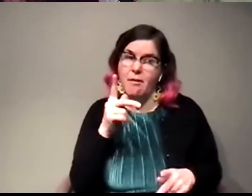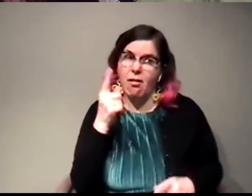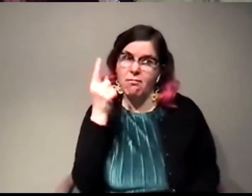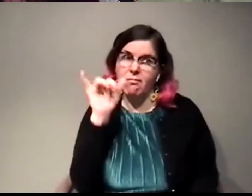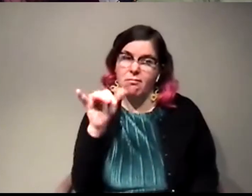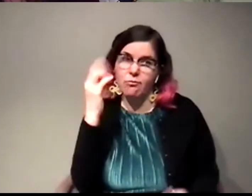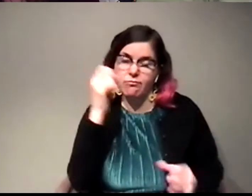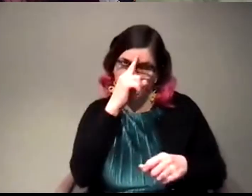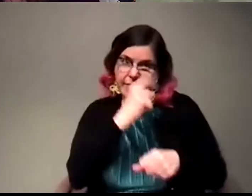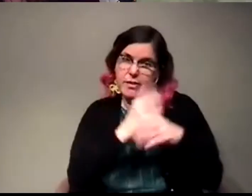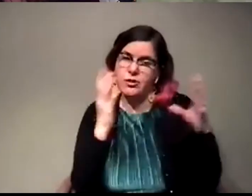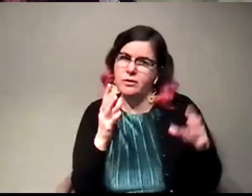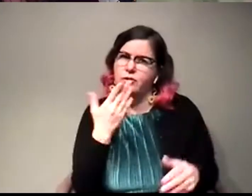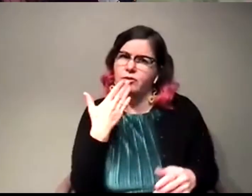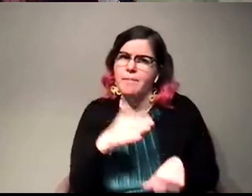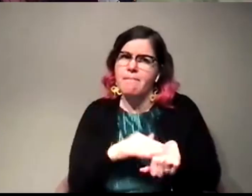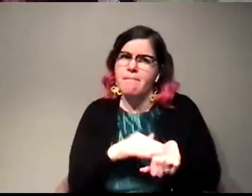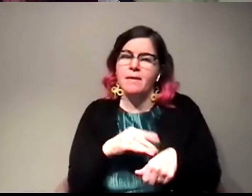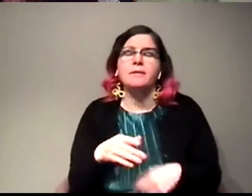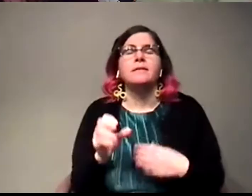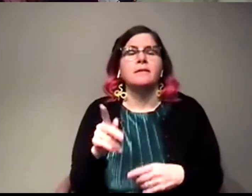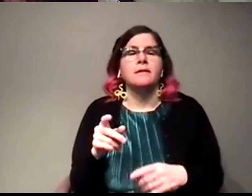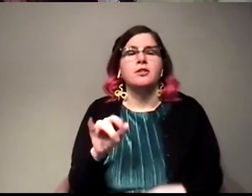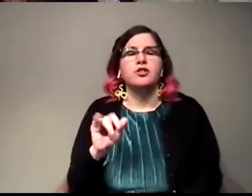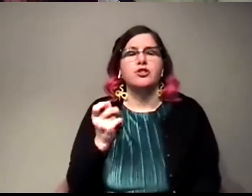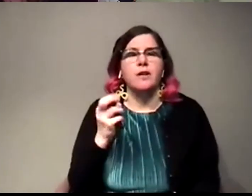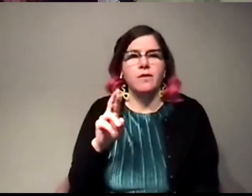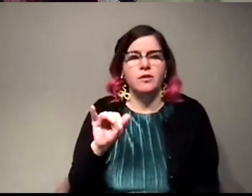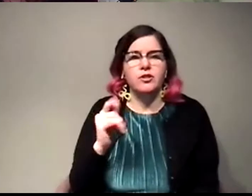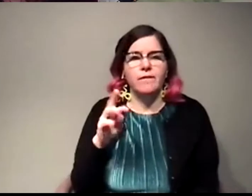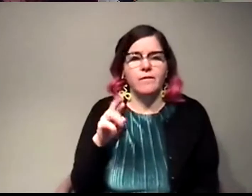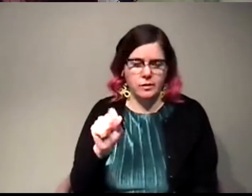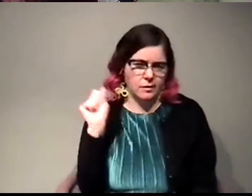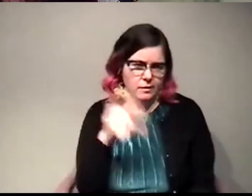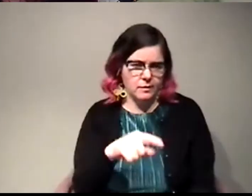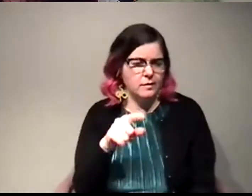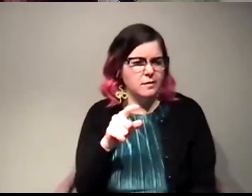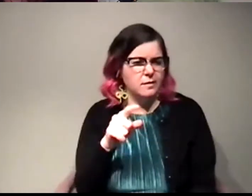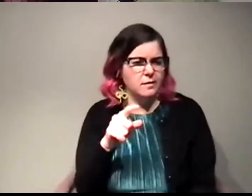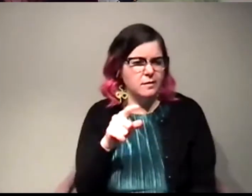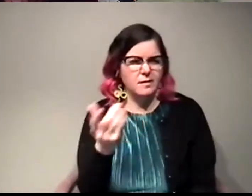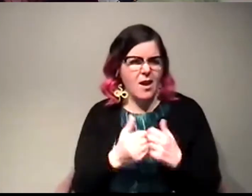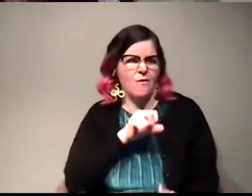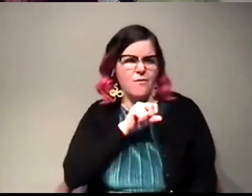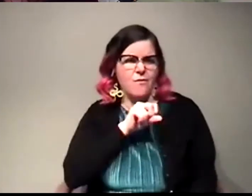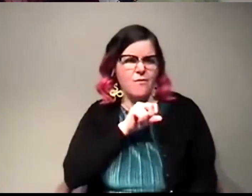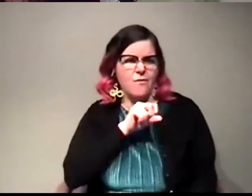good in my opinion. Okay. Jennifer Jeffers asks, how do frogs benefit the